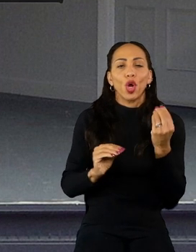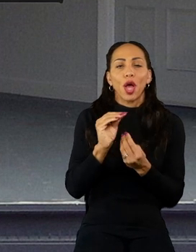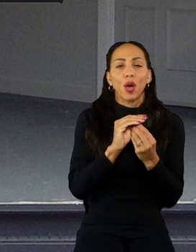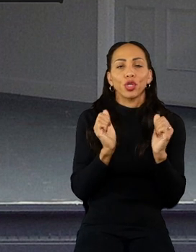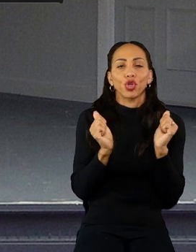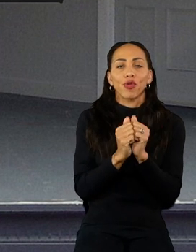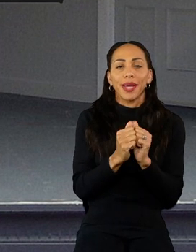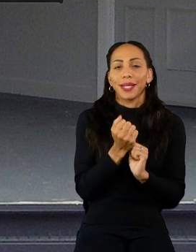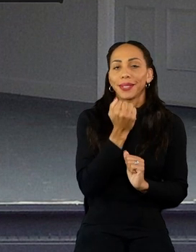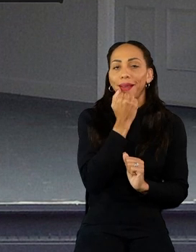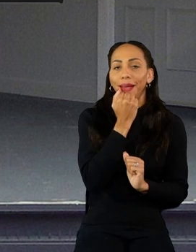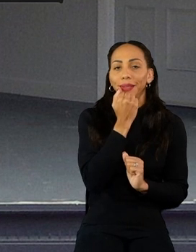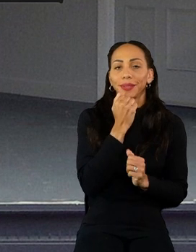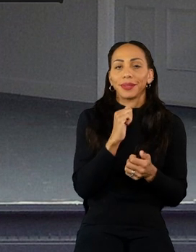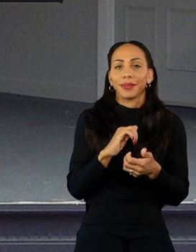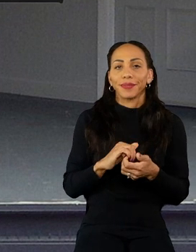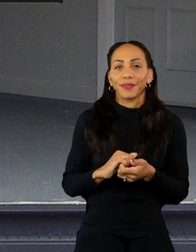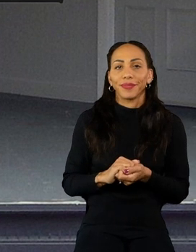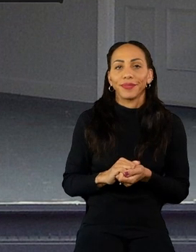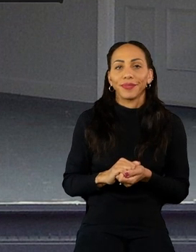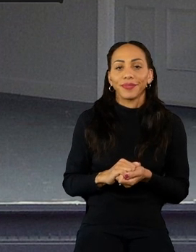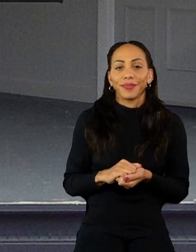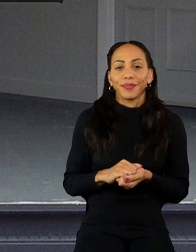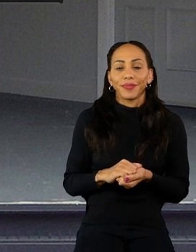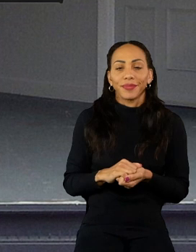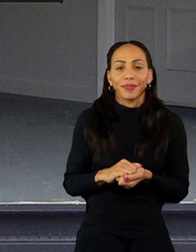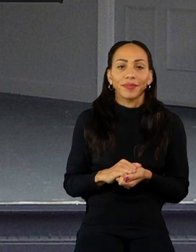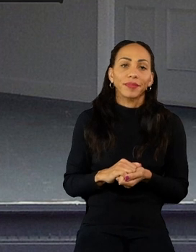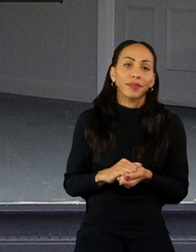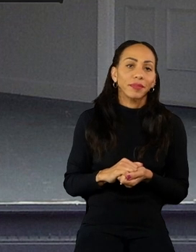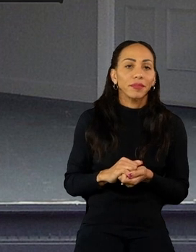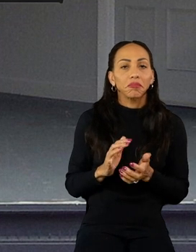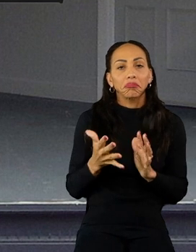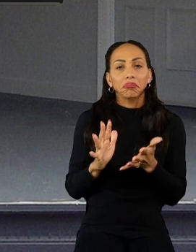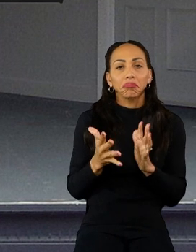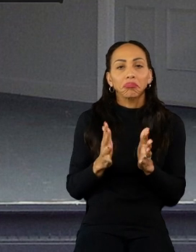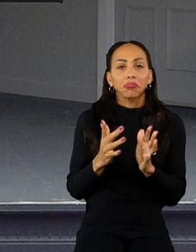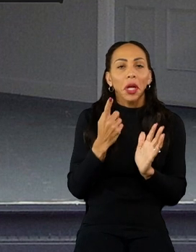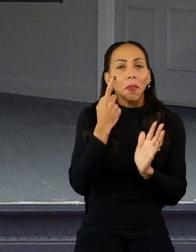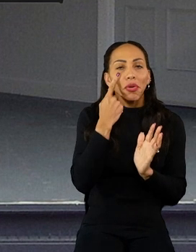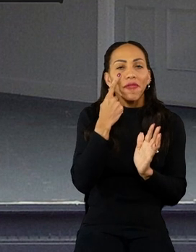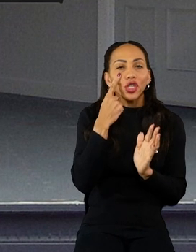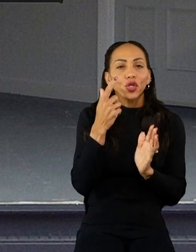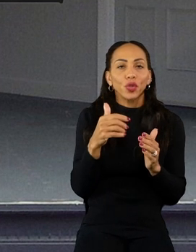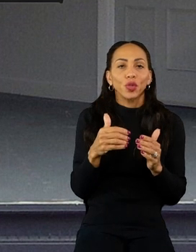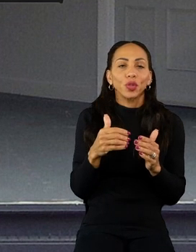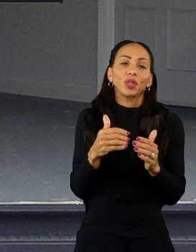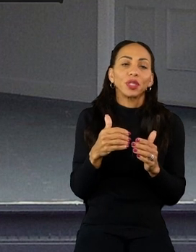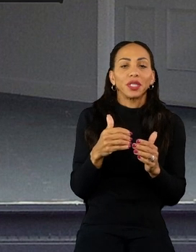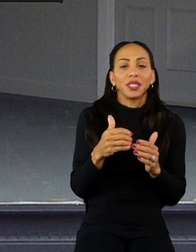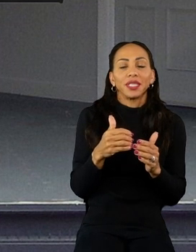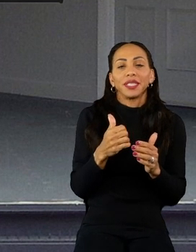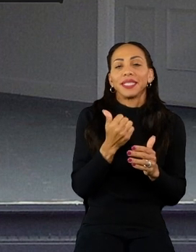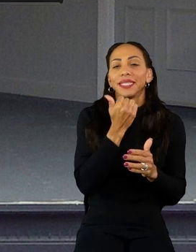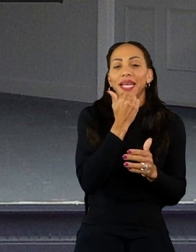Yeah, I think the other thing to sort of work out is just agreeing on a date to, like some provisional dates